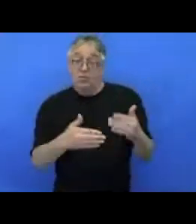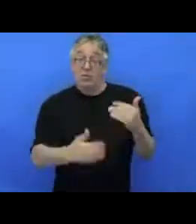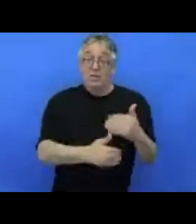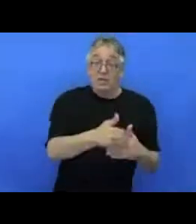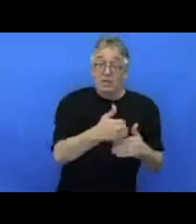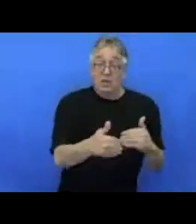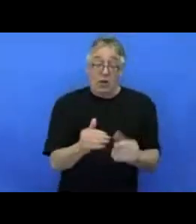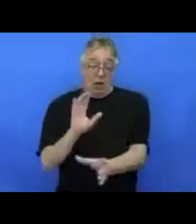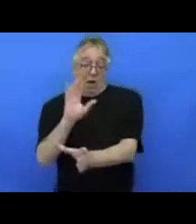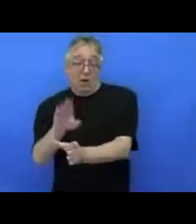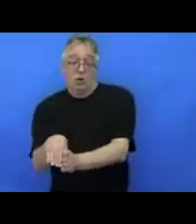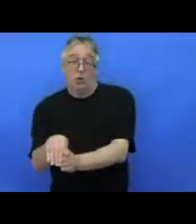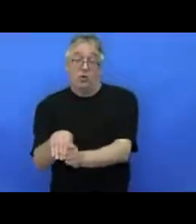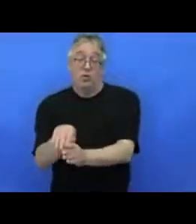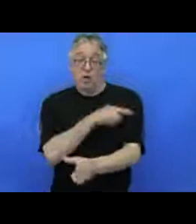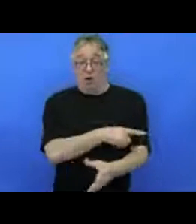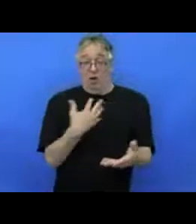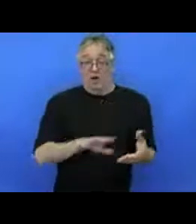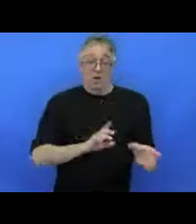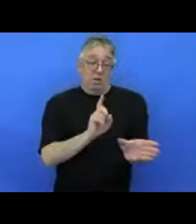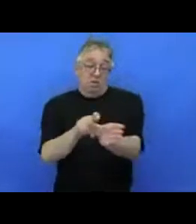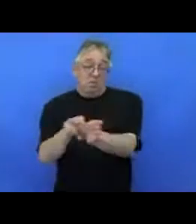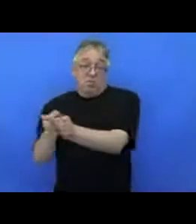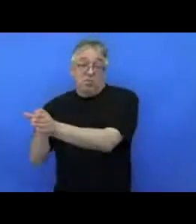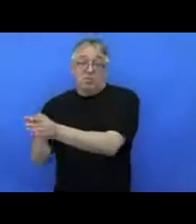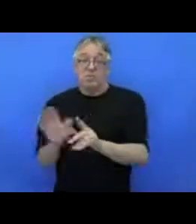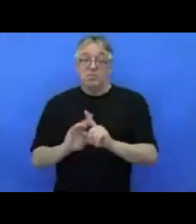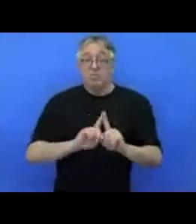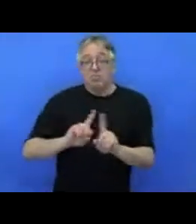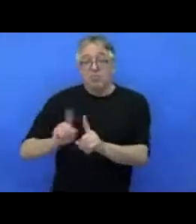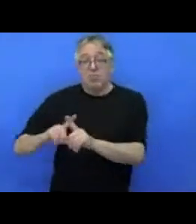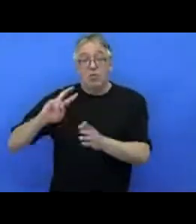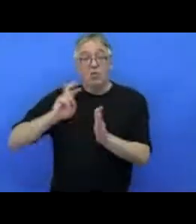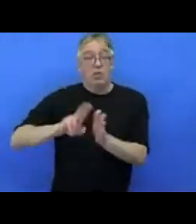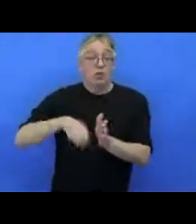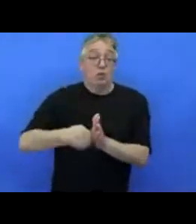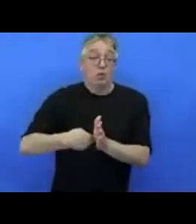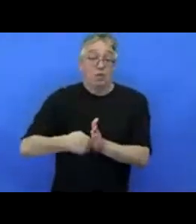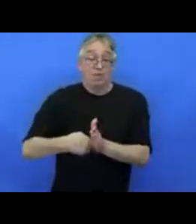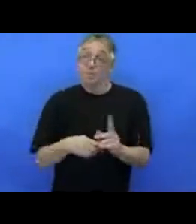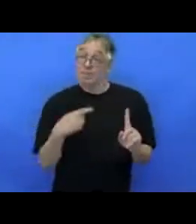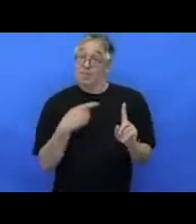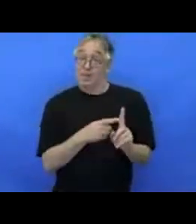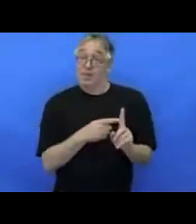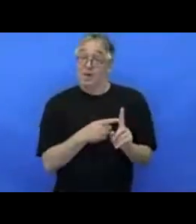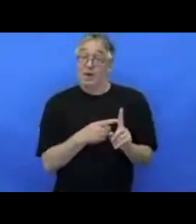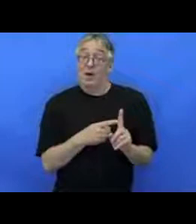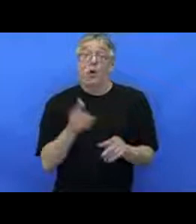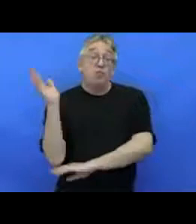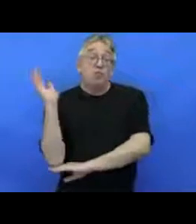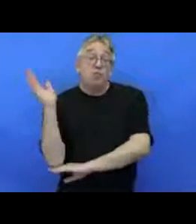development and research projects with many INGOs. Rahma will be presenting the report of the Islamic